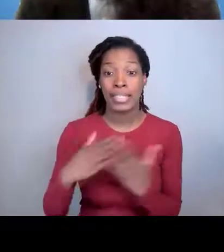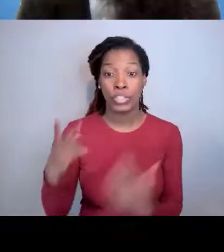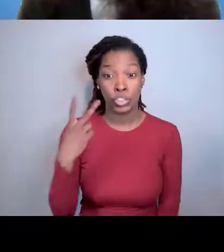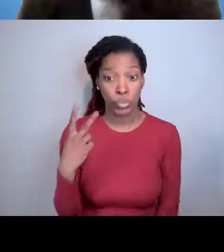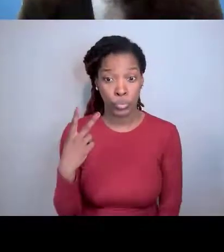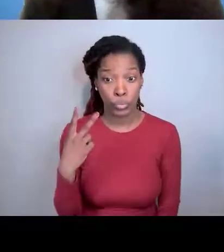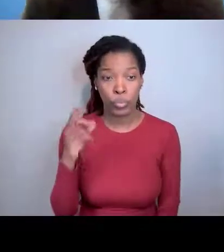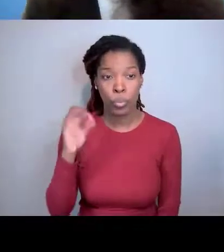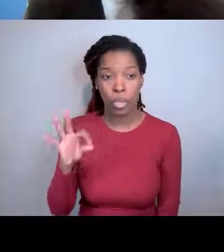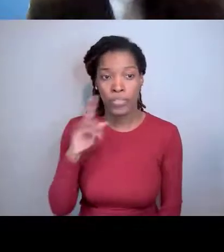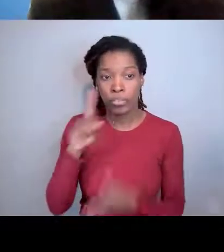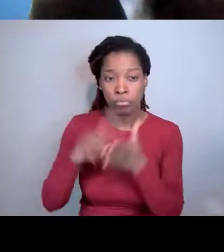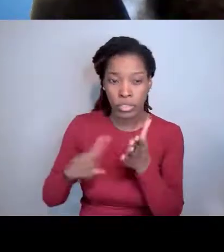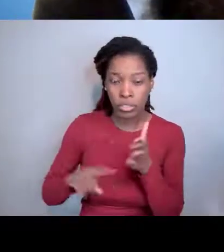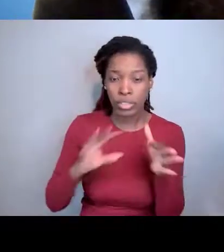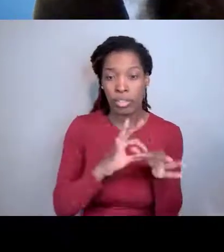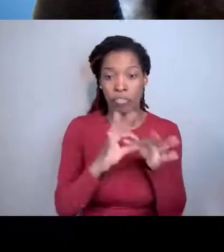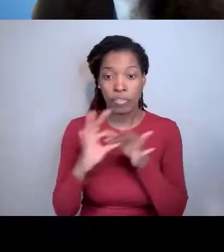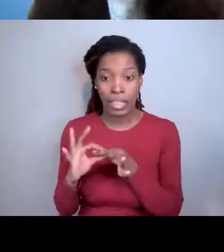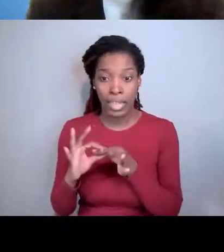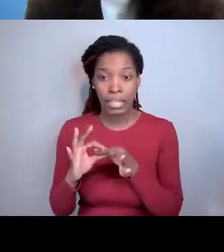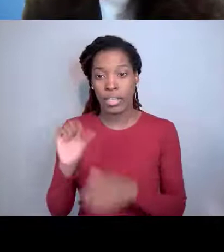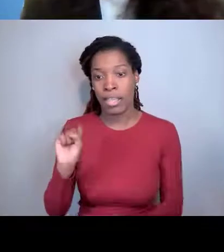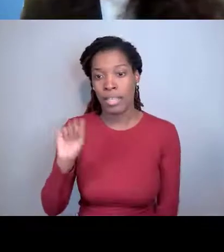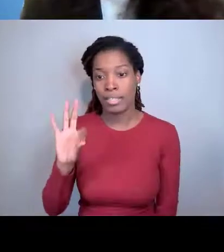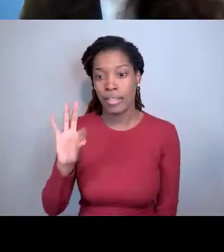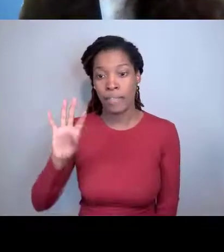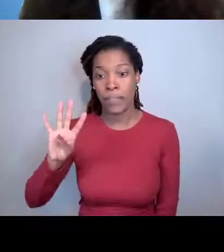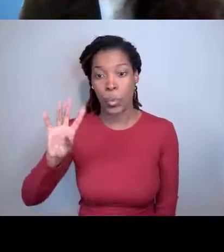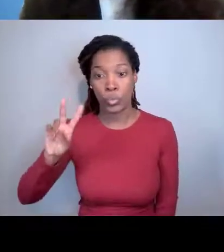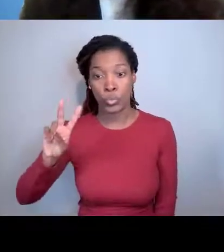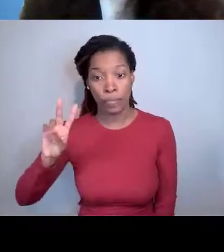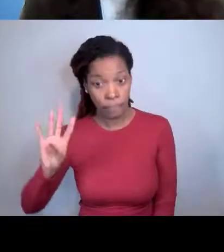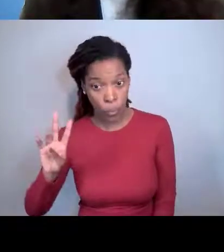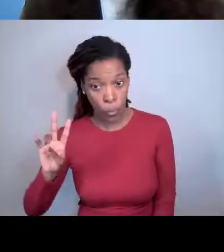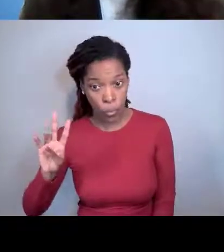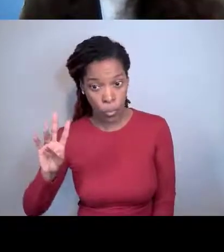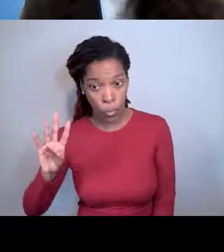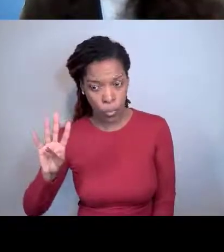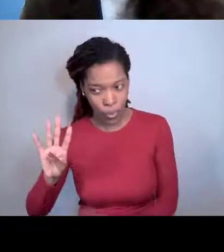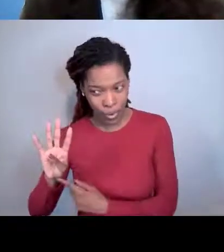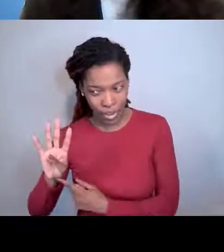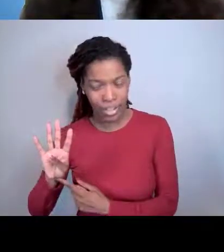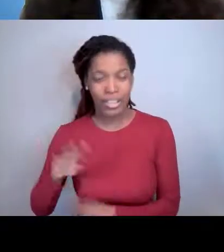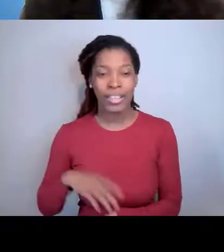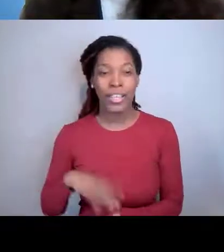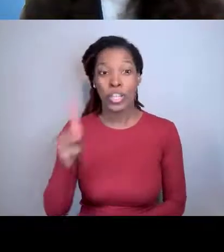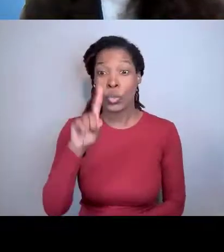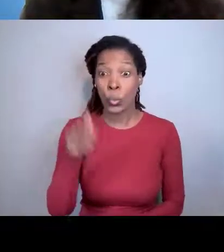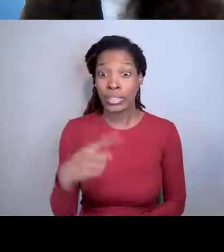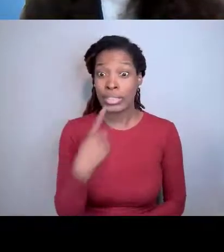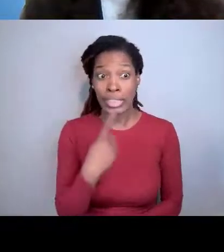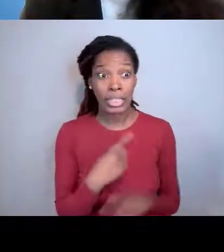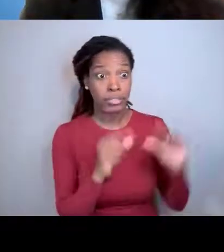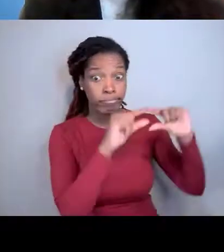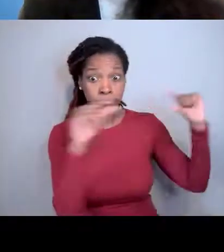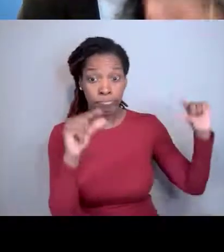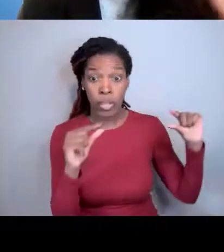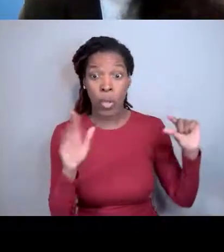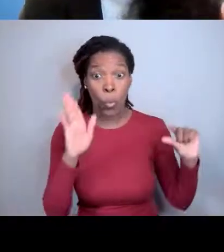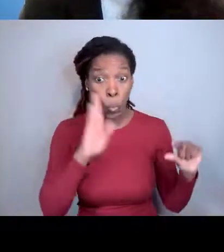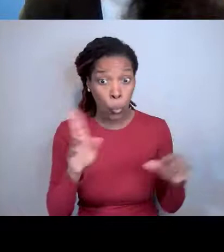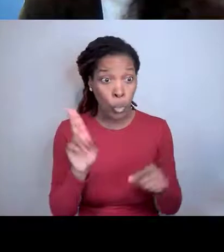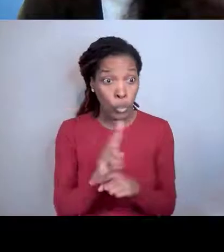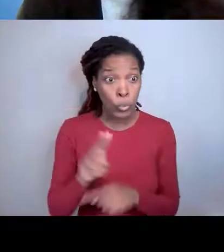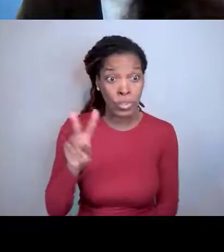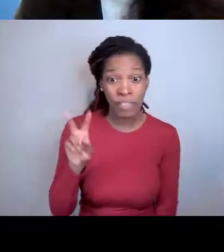of the research and related of the SF424, the question is asked, are vertebrate animals used? based